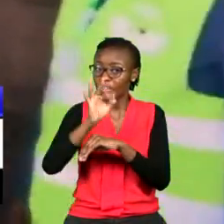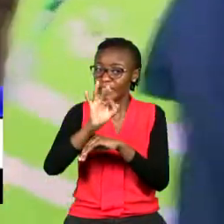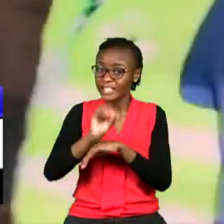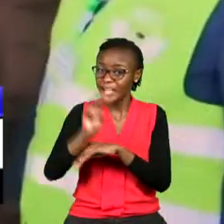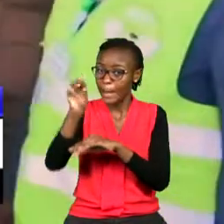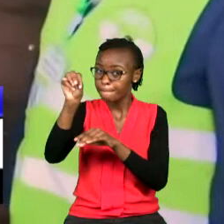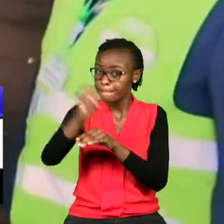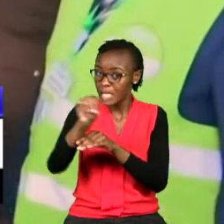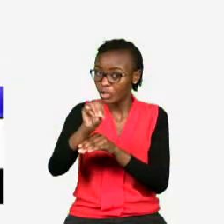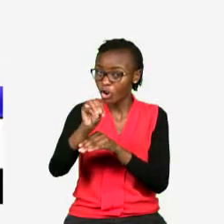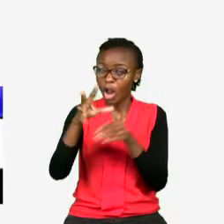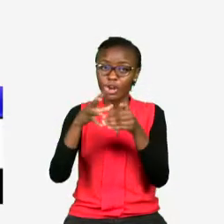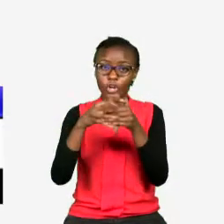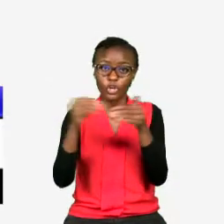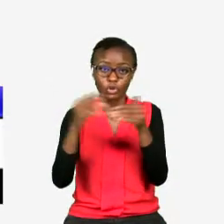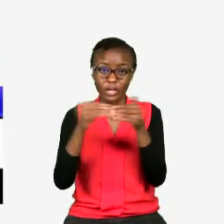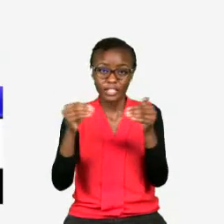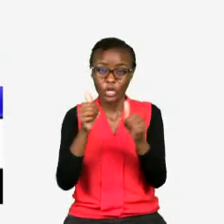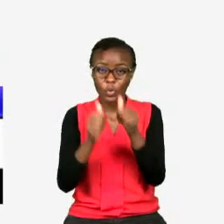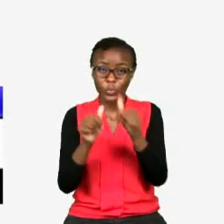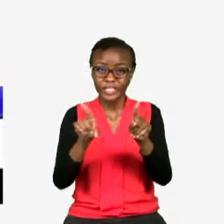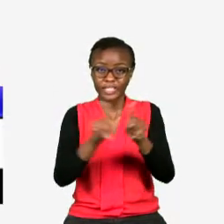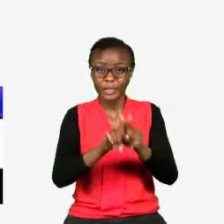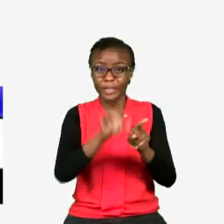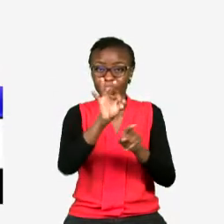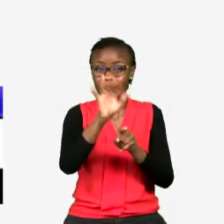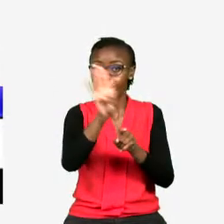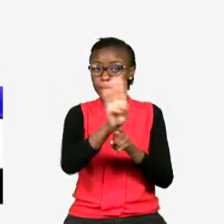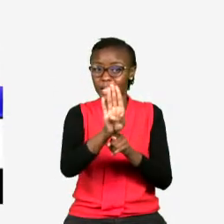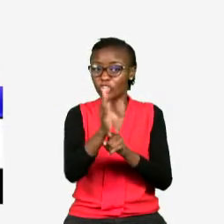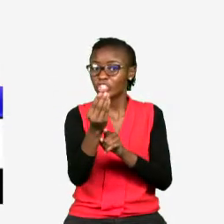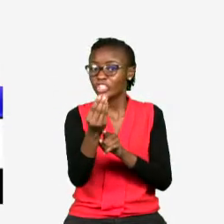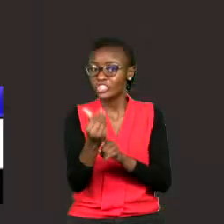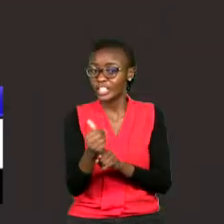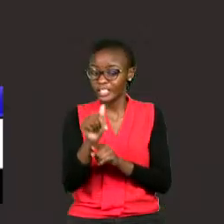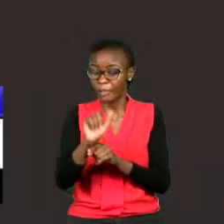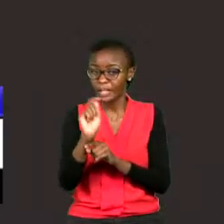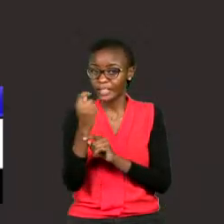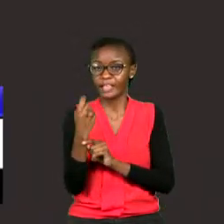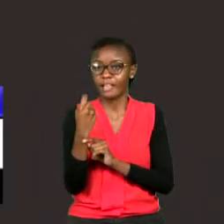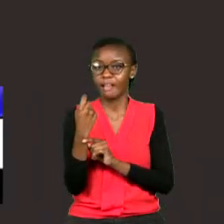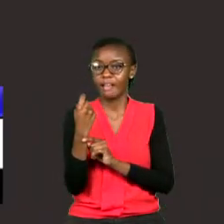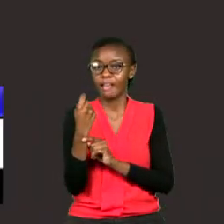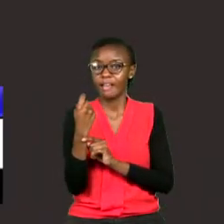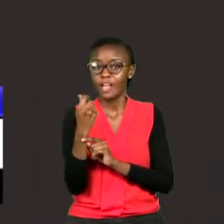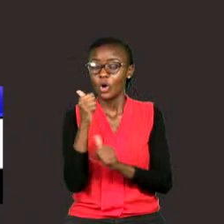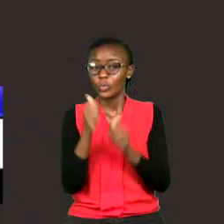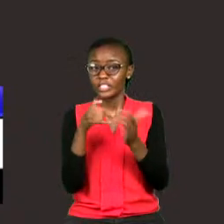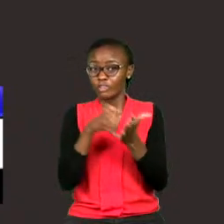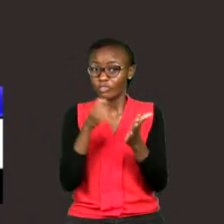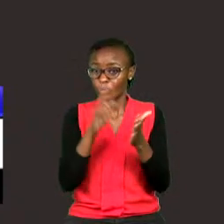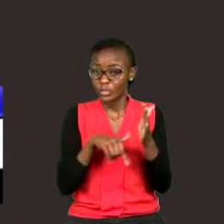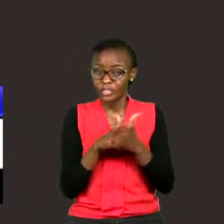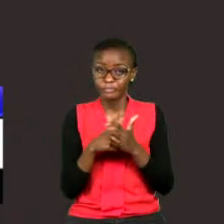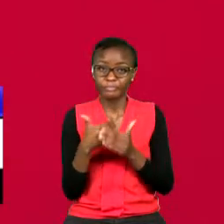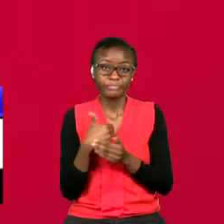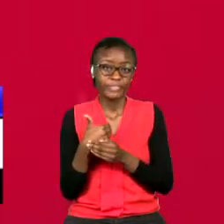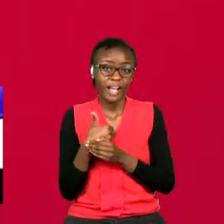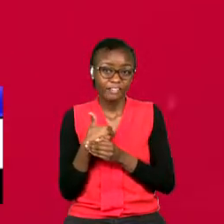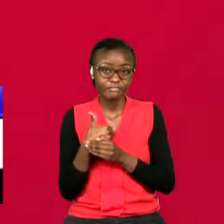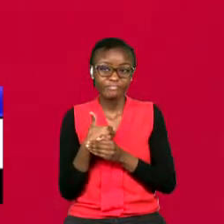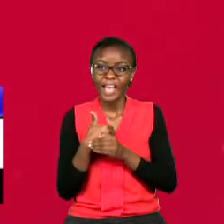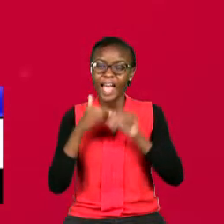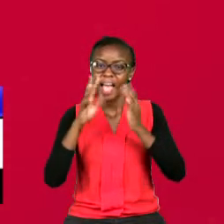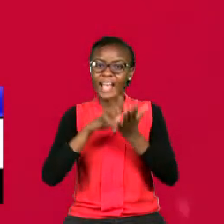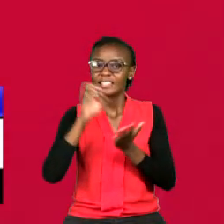million USD, equivalent of 3 billion shillings, in one of the offshore accounts, including a high-end